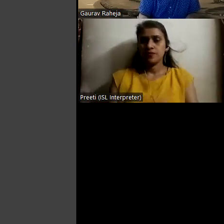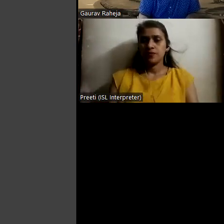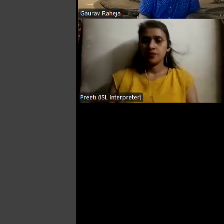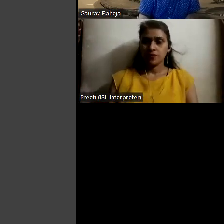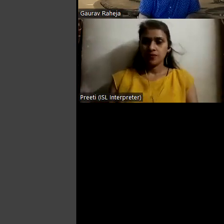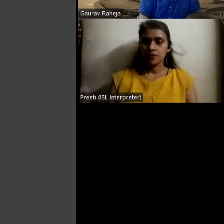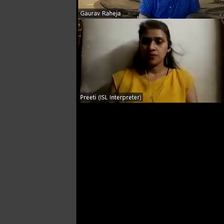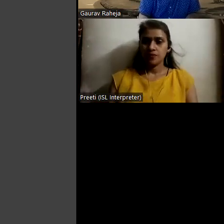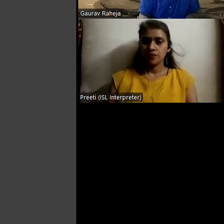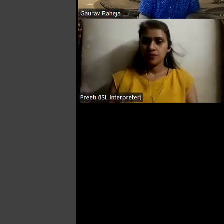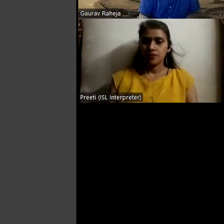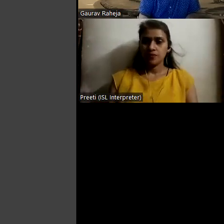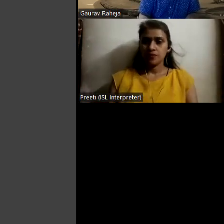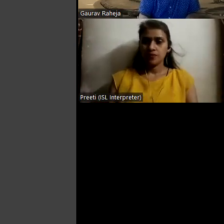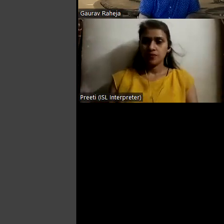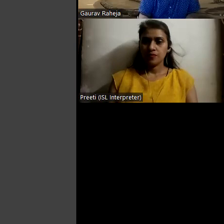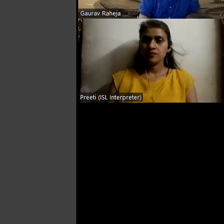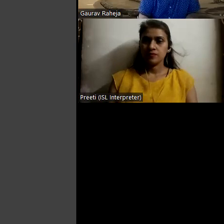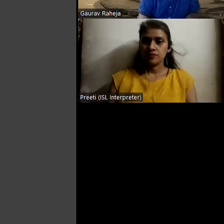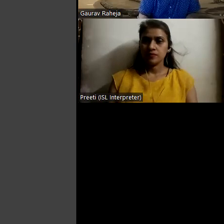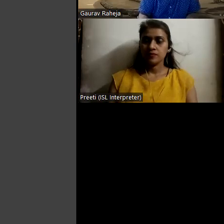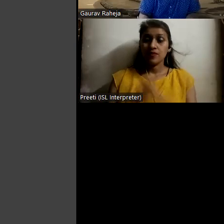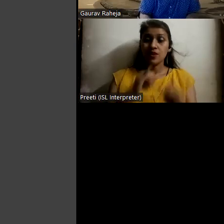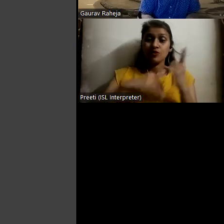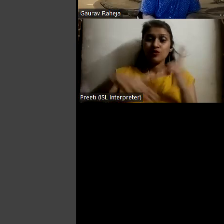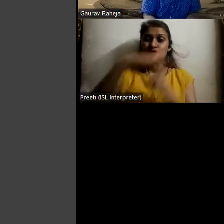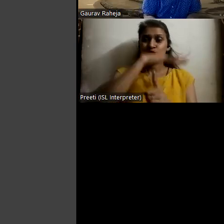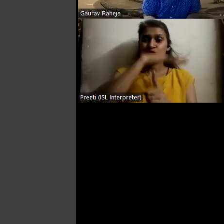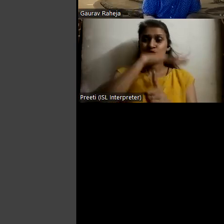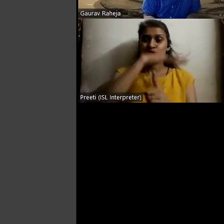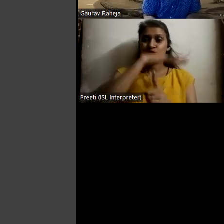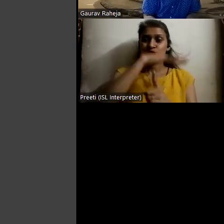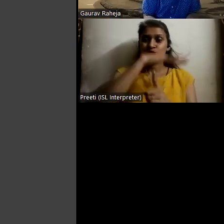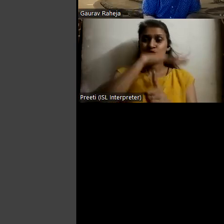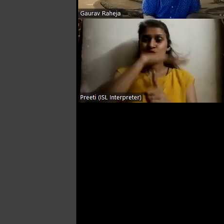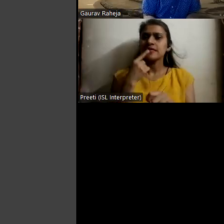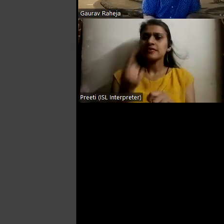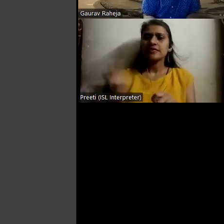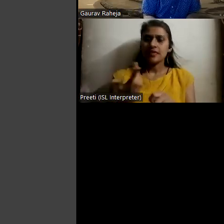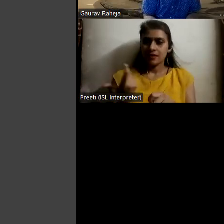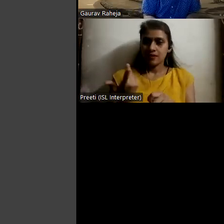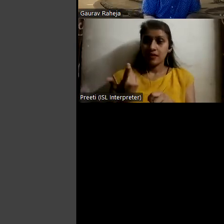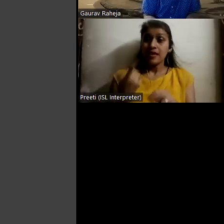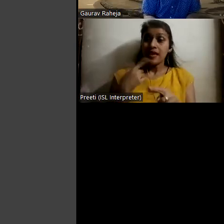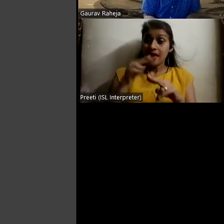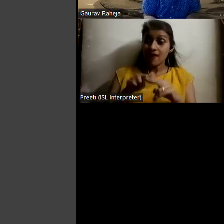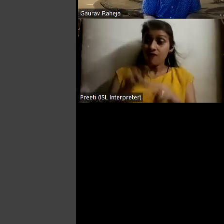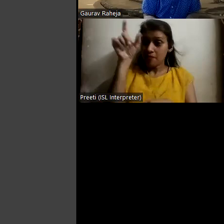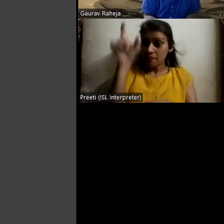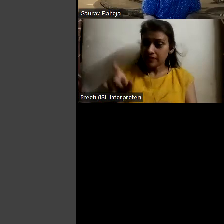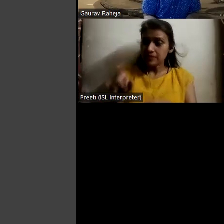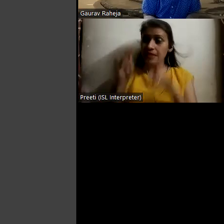because the way the social model itself says that when we give them the reasonable accommodation or